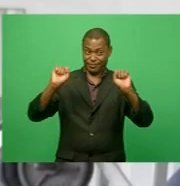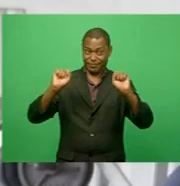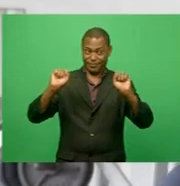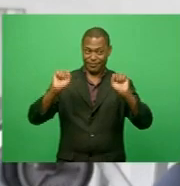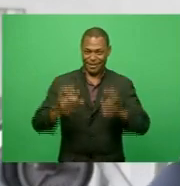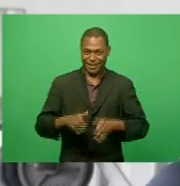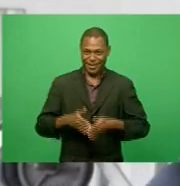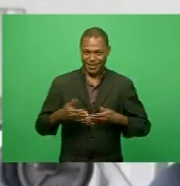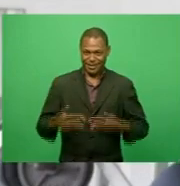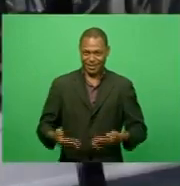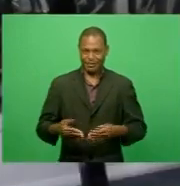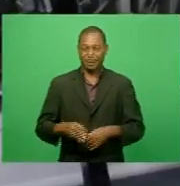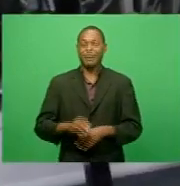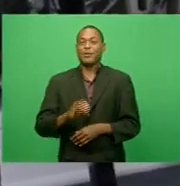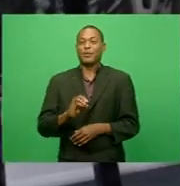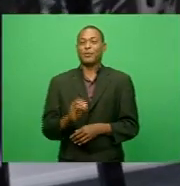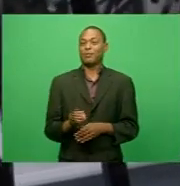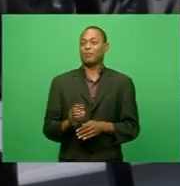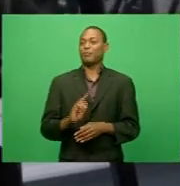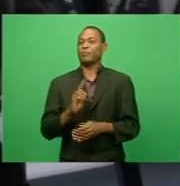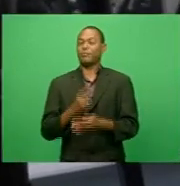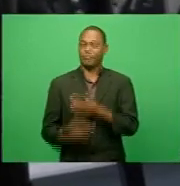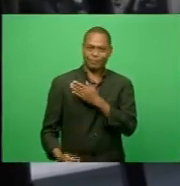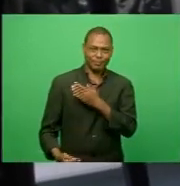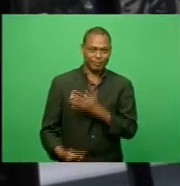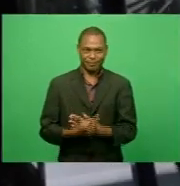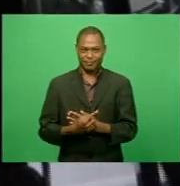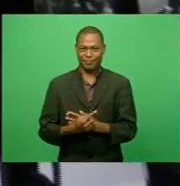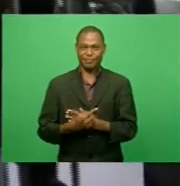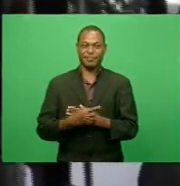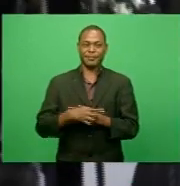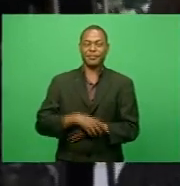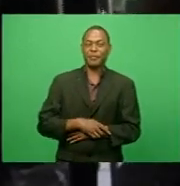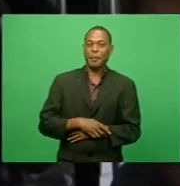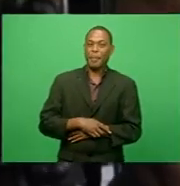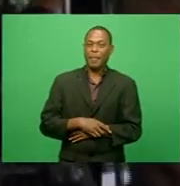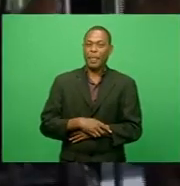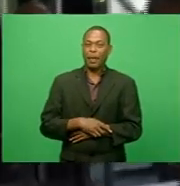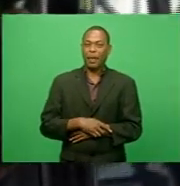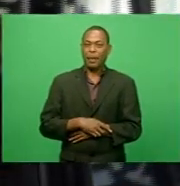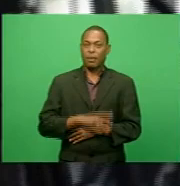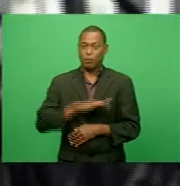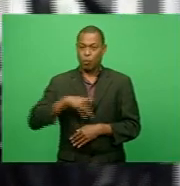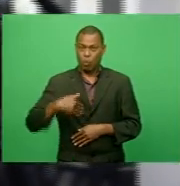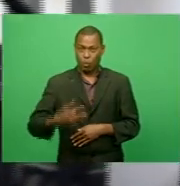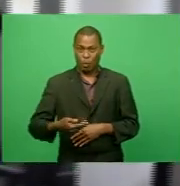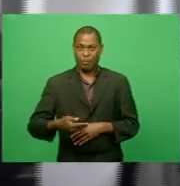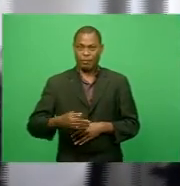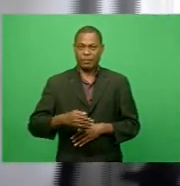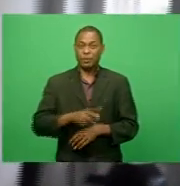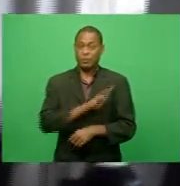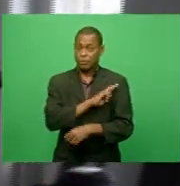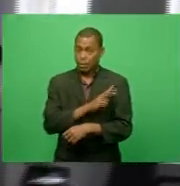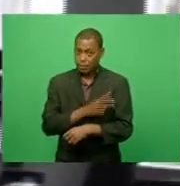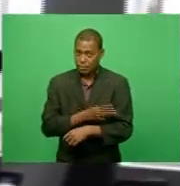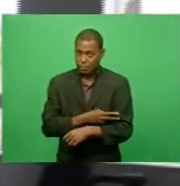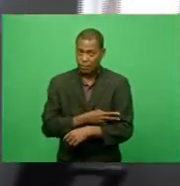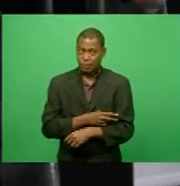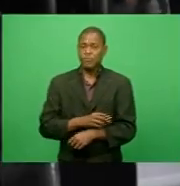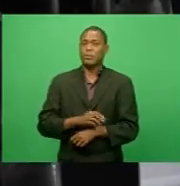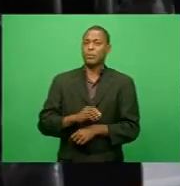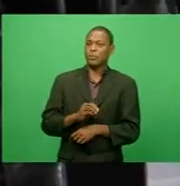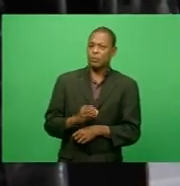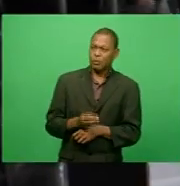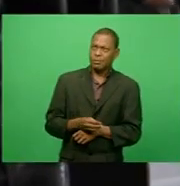quit my job for bodybuilding. My partner was pregnant. I was in a situation where I had to get it done or I would fail.